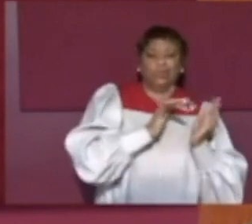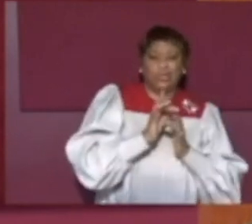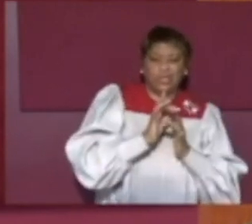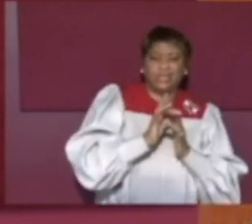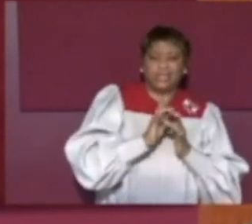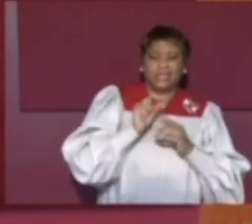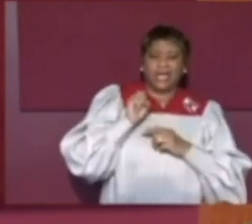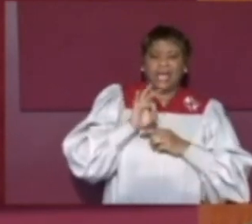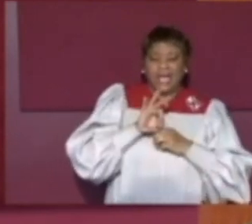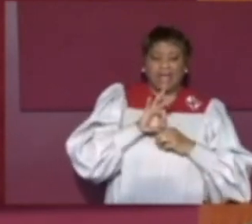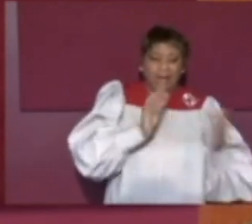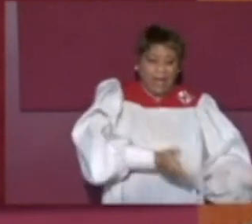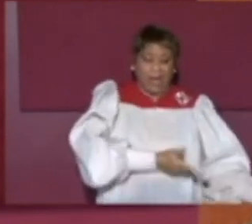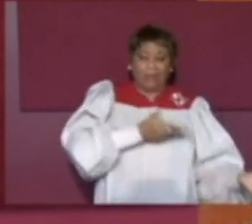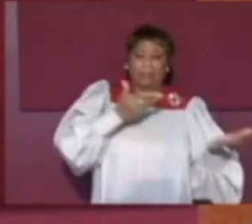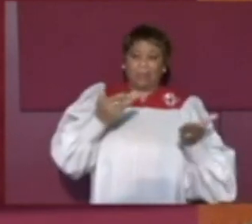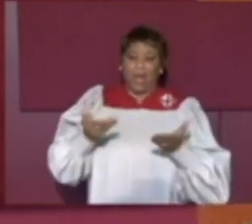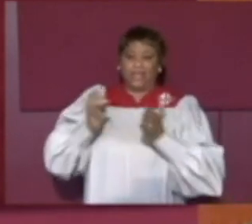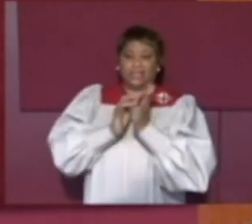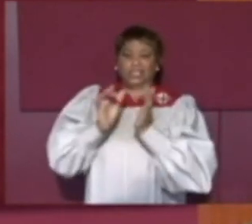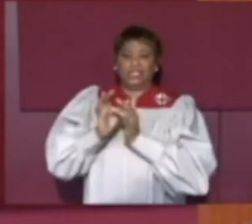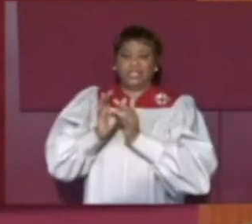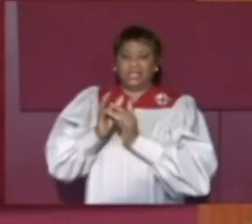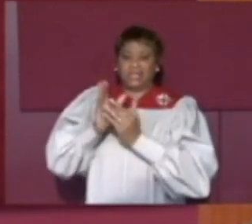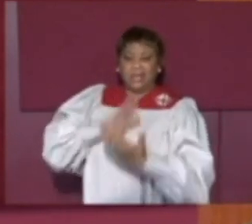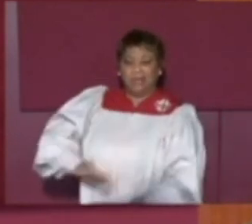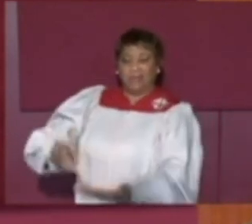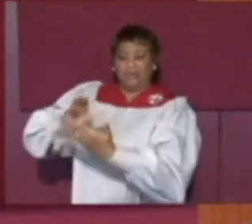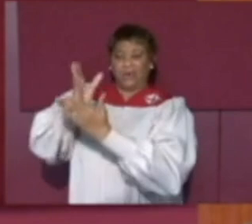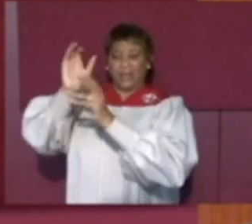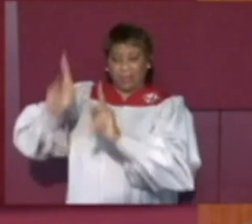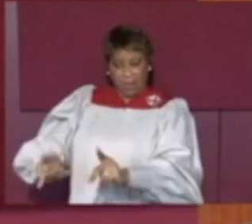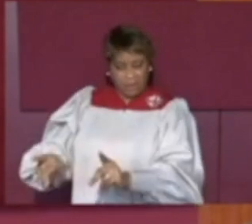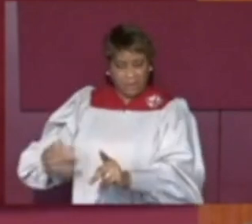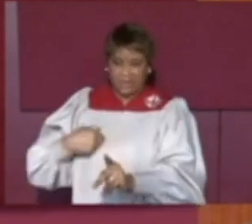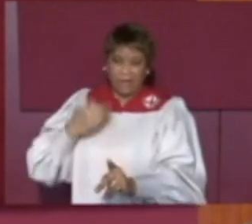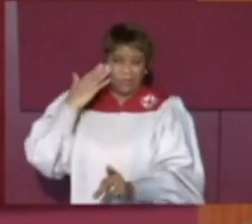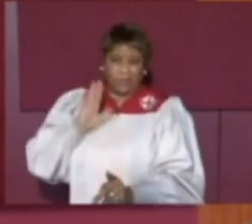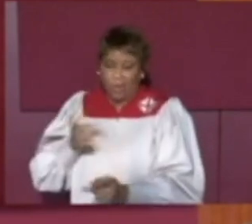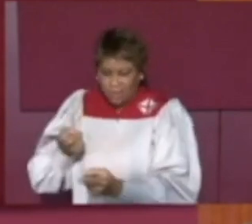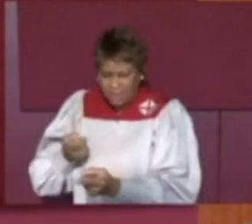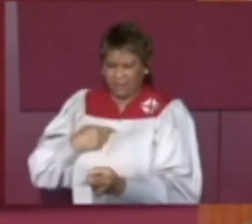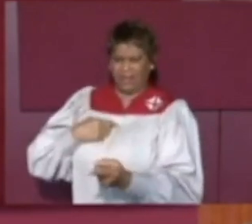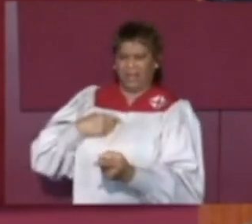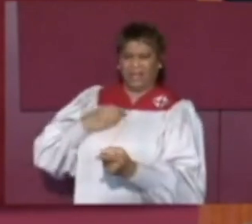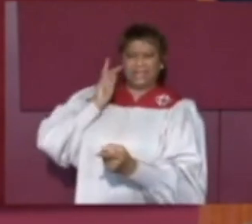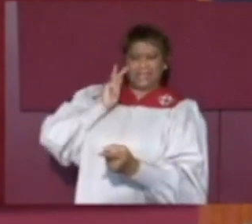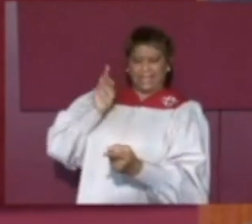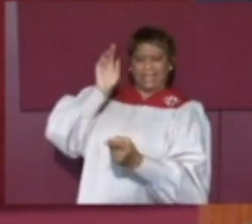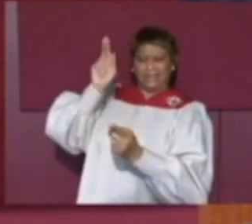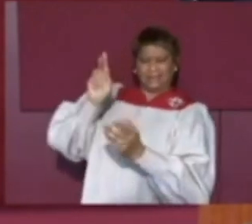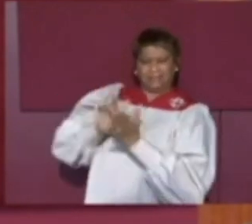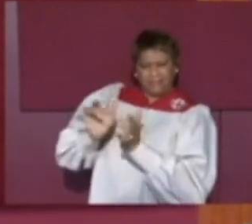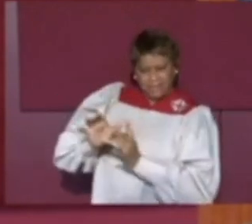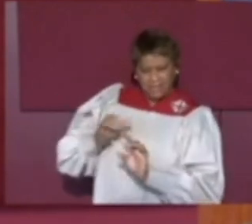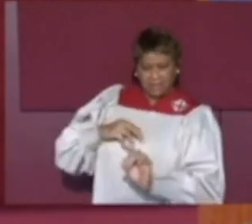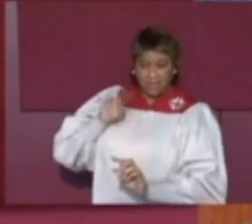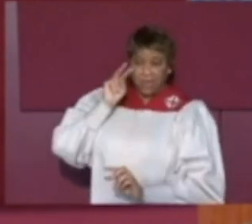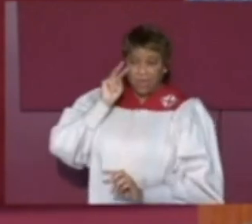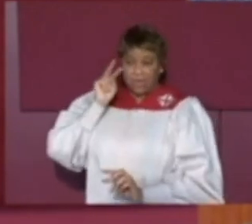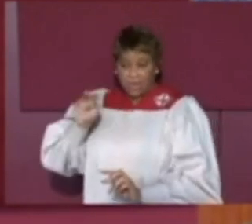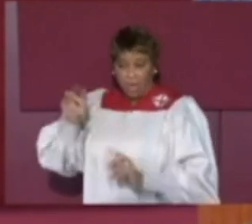I brought him to them and they saw the nails, saw the